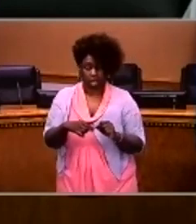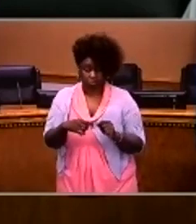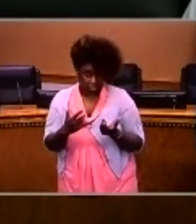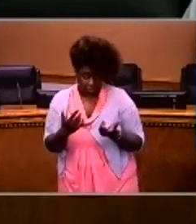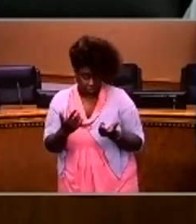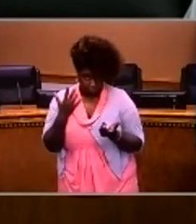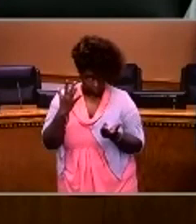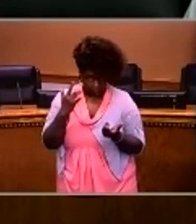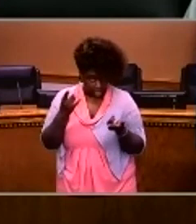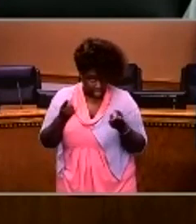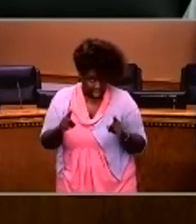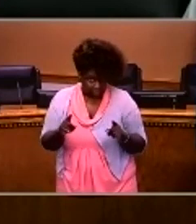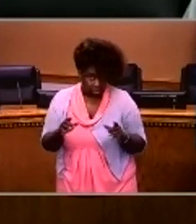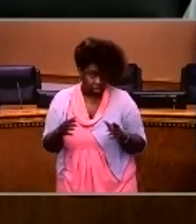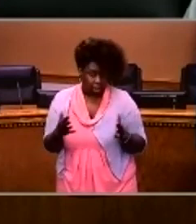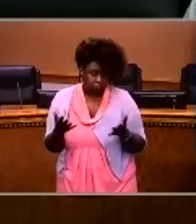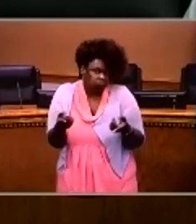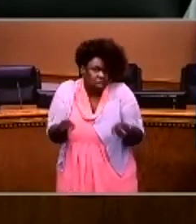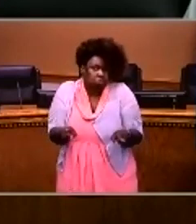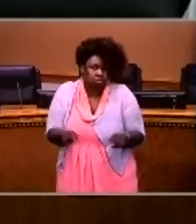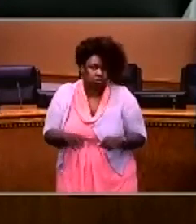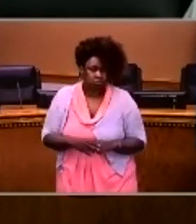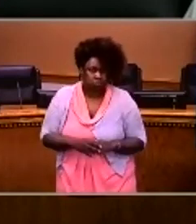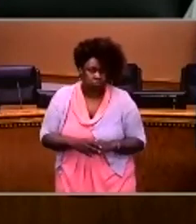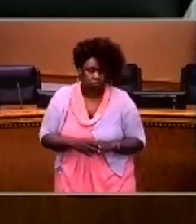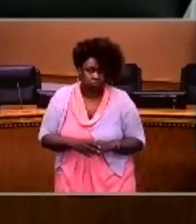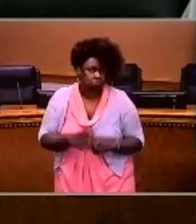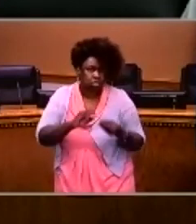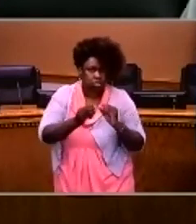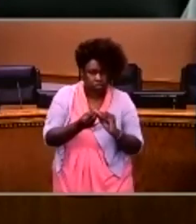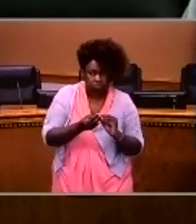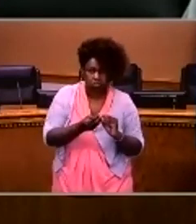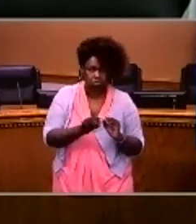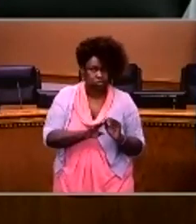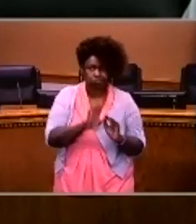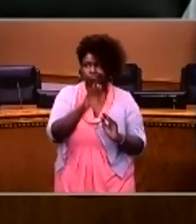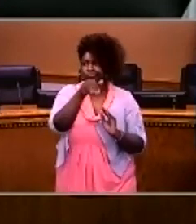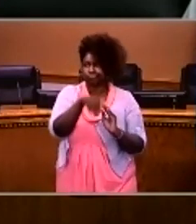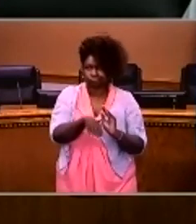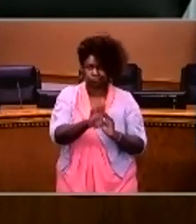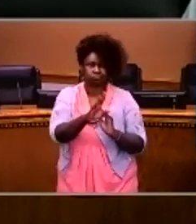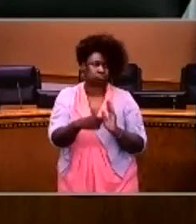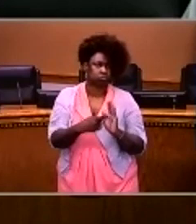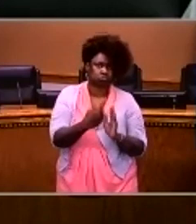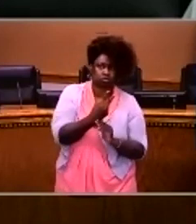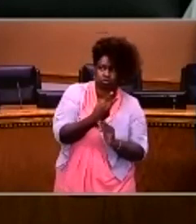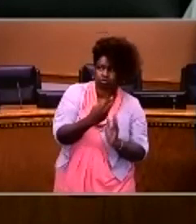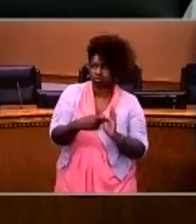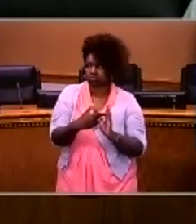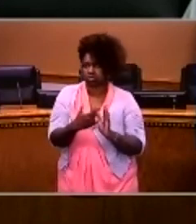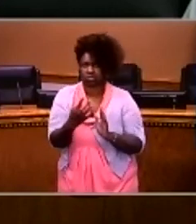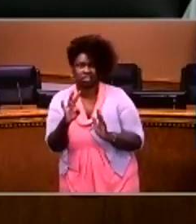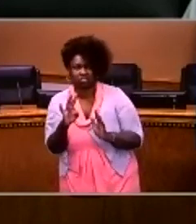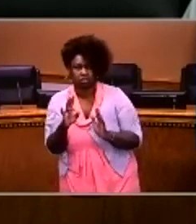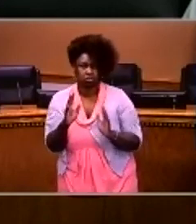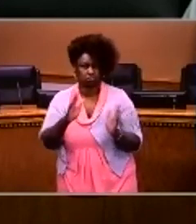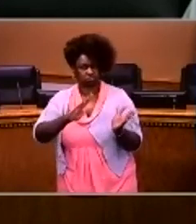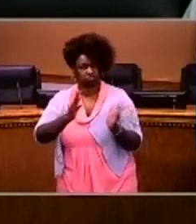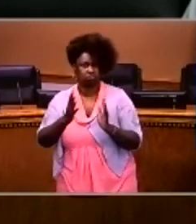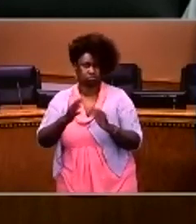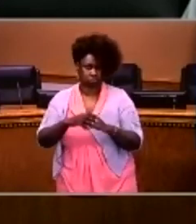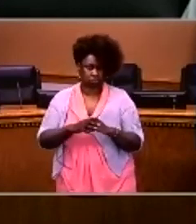the fluctuation that we've seen in the amount of positive test results that come in on any given day. We've also had some days in